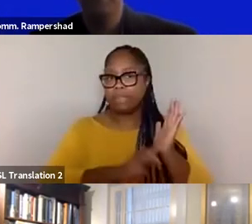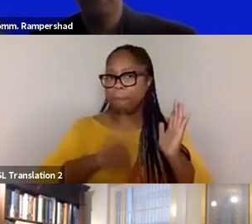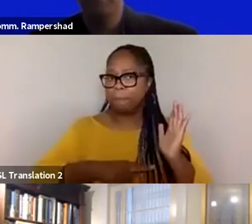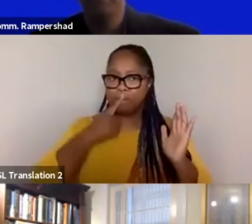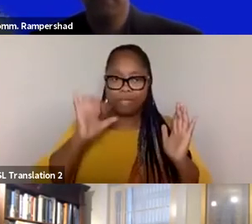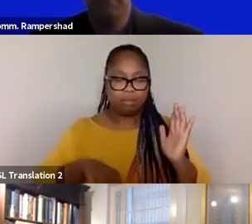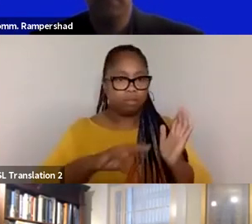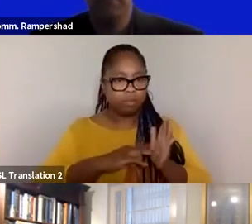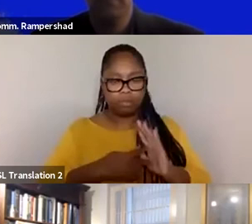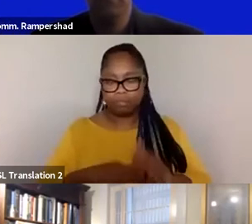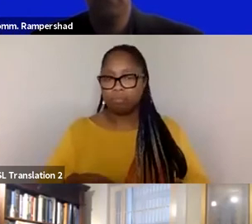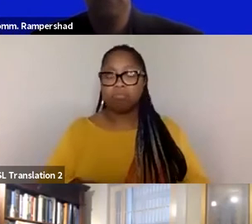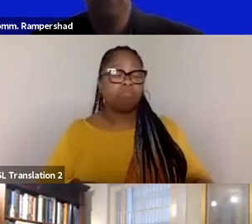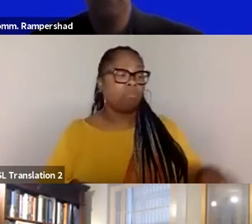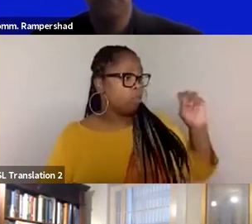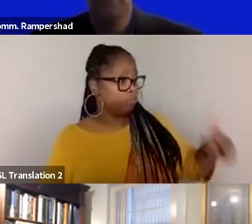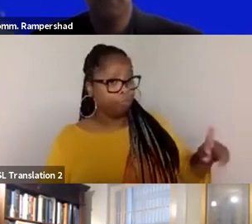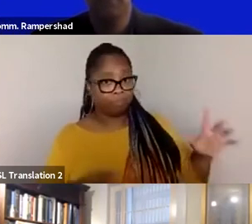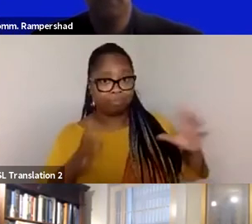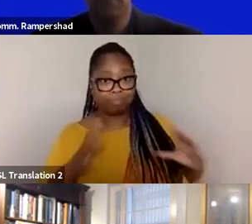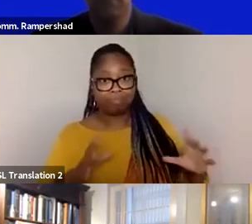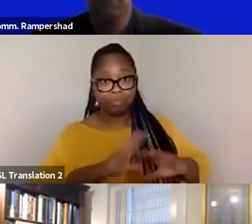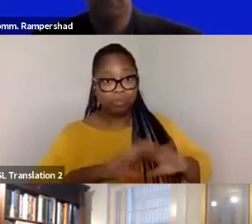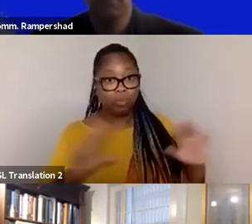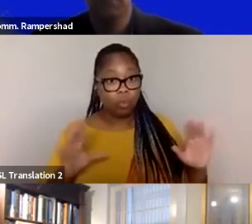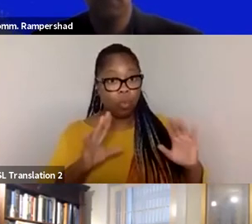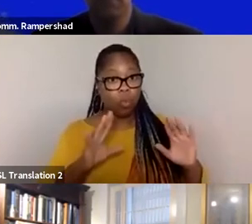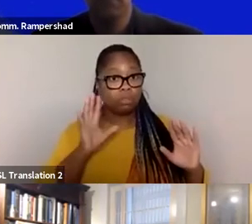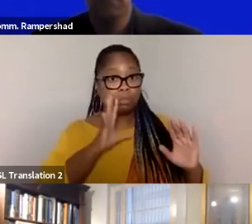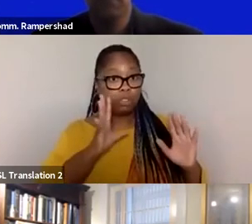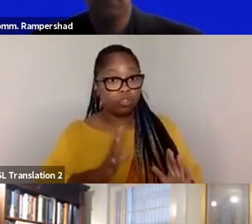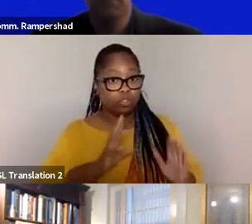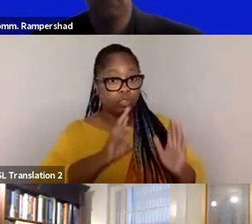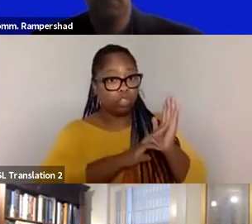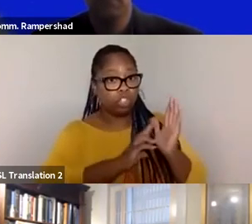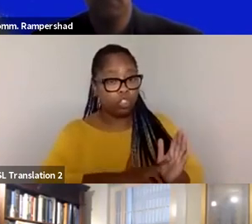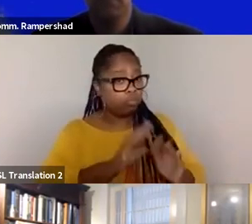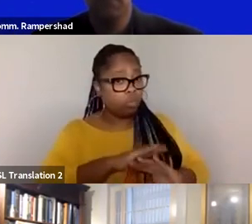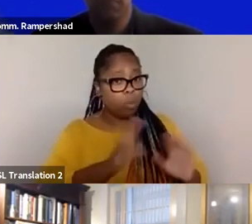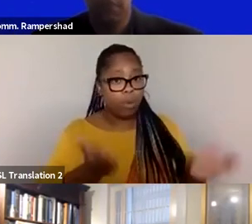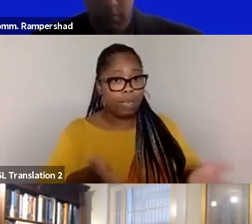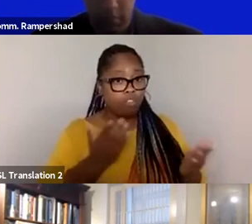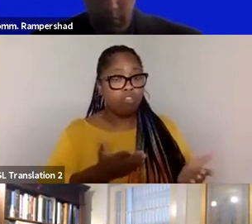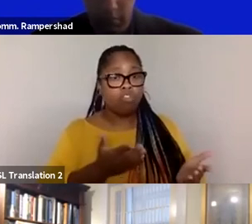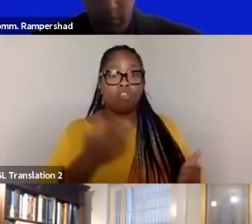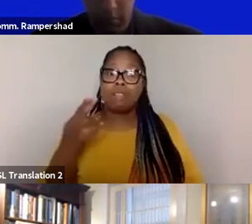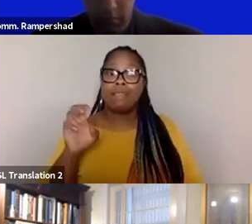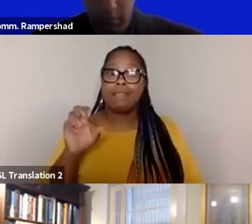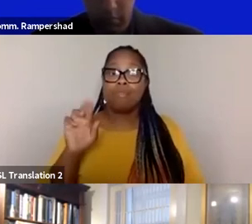So. Okay. If there are no additional speakers registered or present, then this hearing is